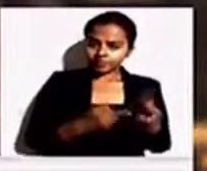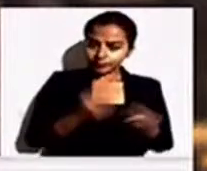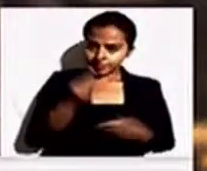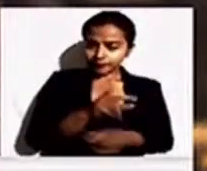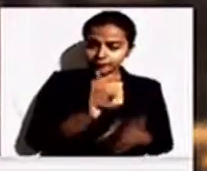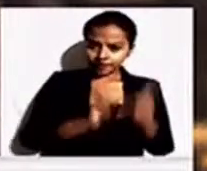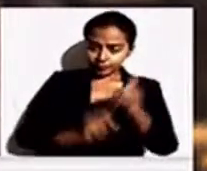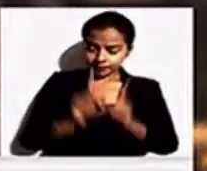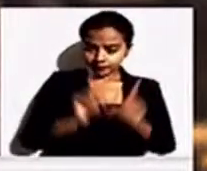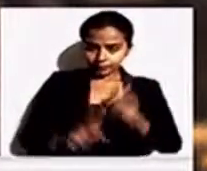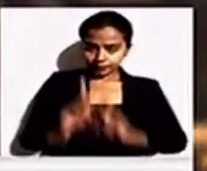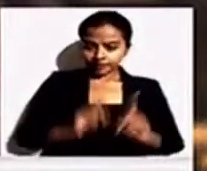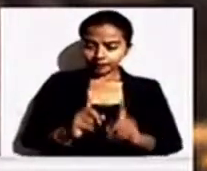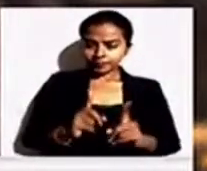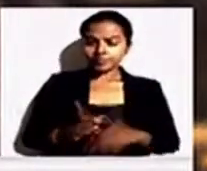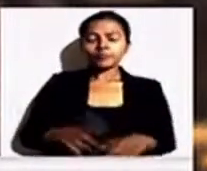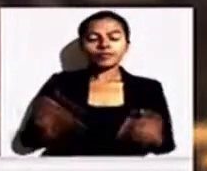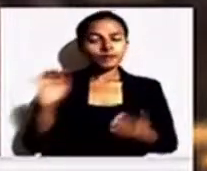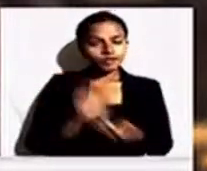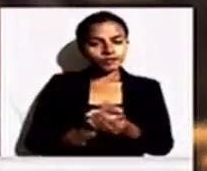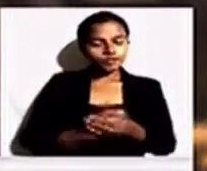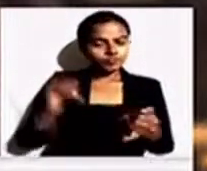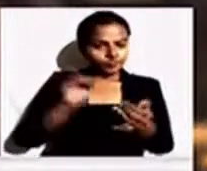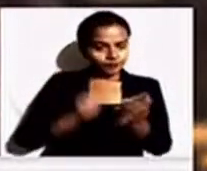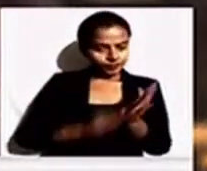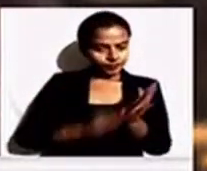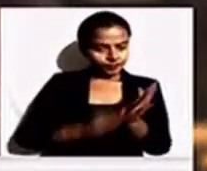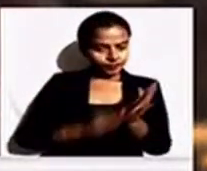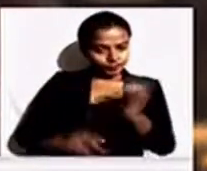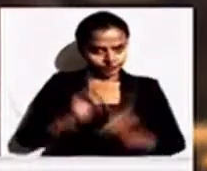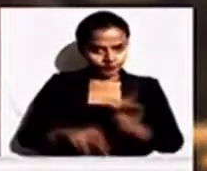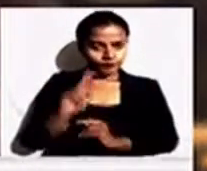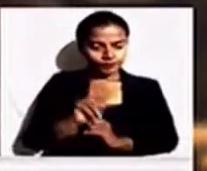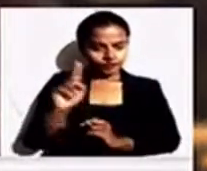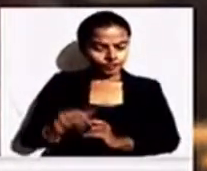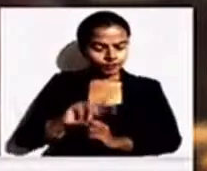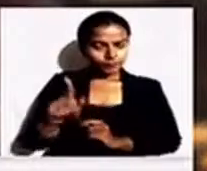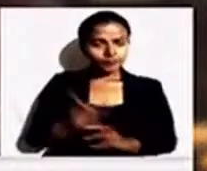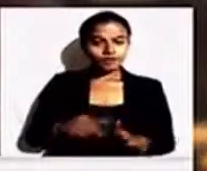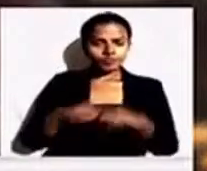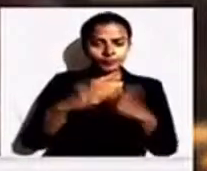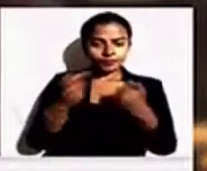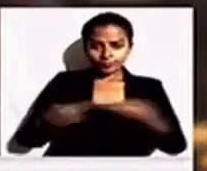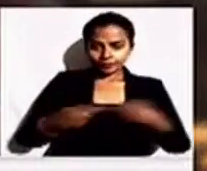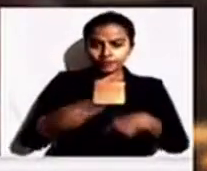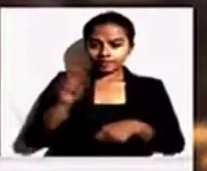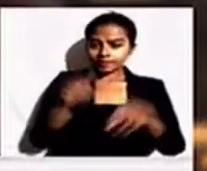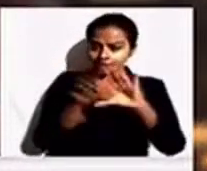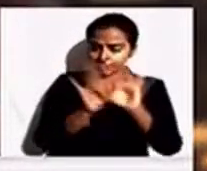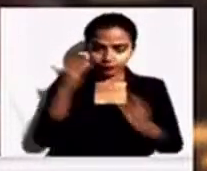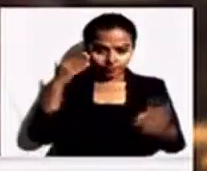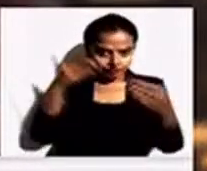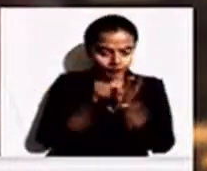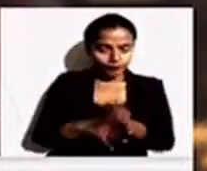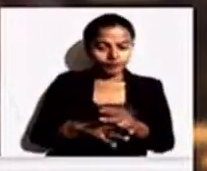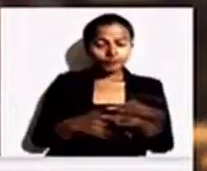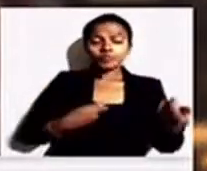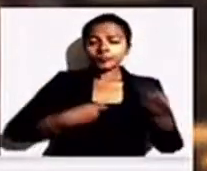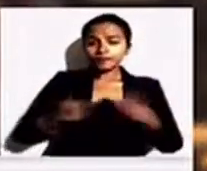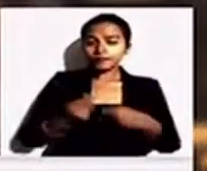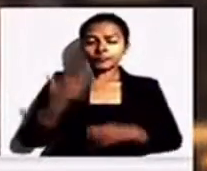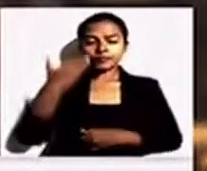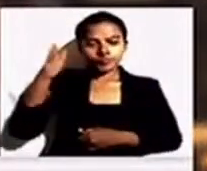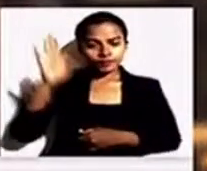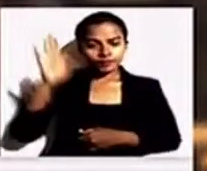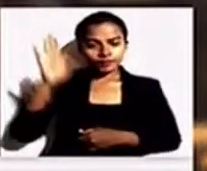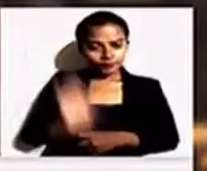Defence Ministry under the 2021 budget ended today. Accordingly, the expenditure head was passed with 132 votes